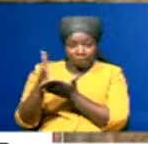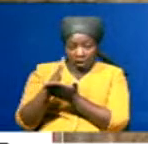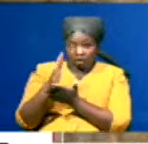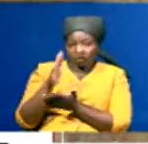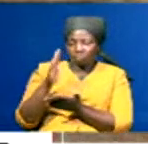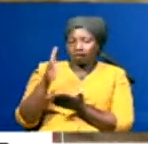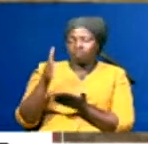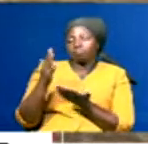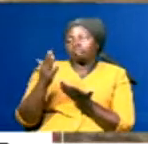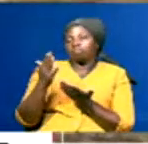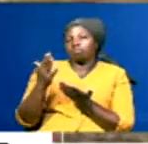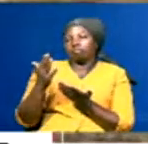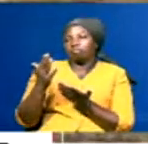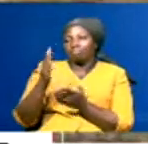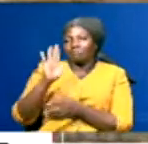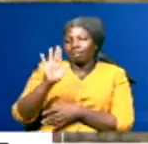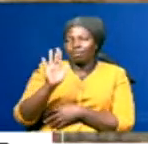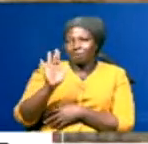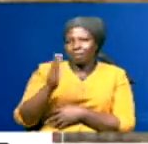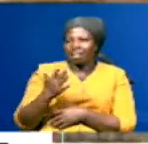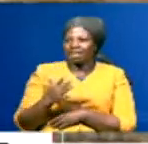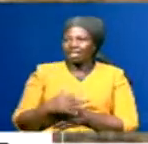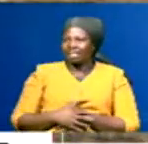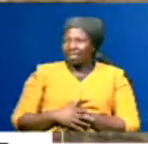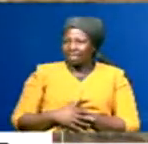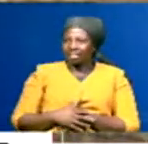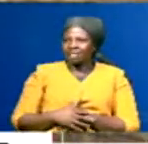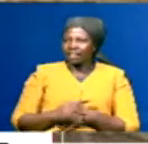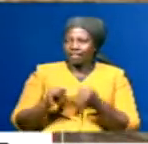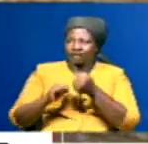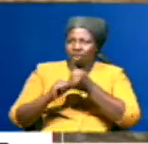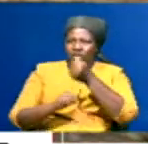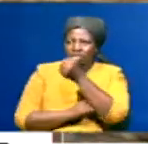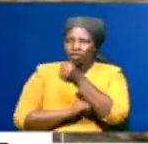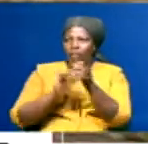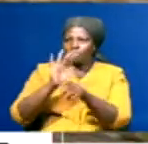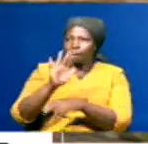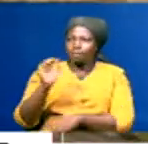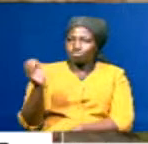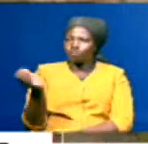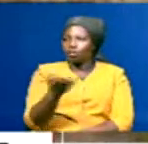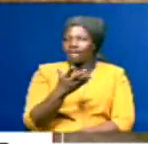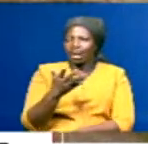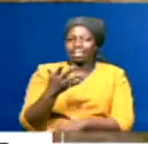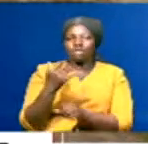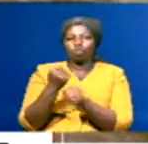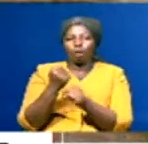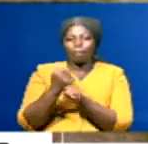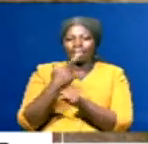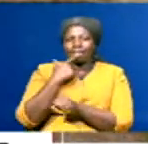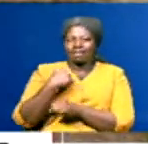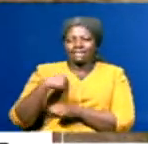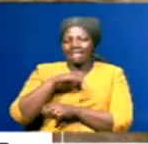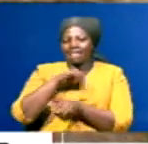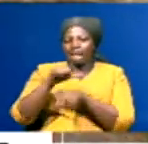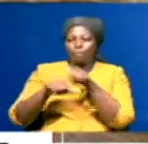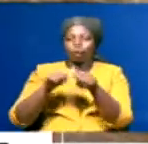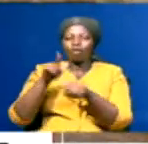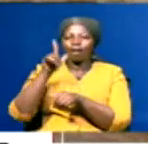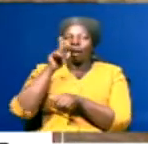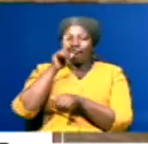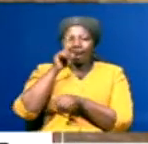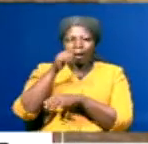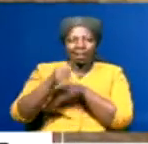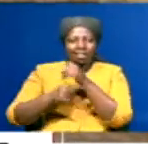would call your became the foundation of your broadcasting career. Tell us about the London years, because it was just